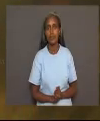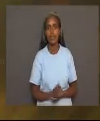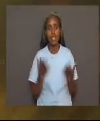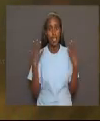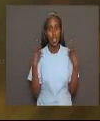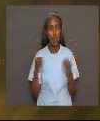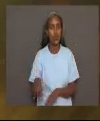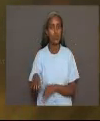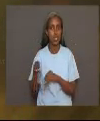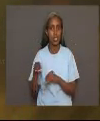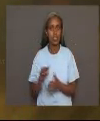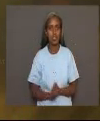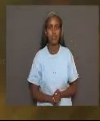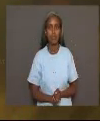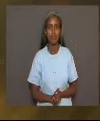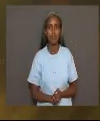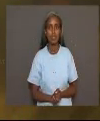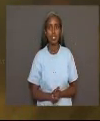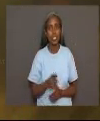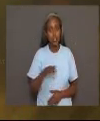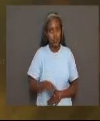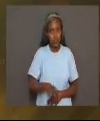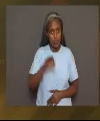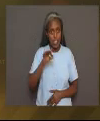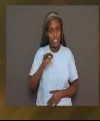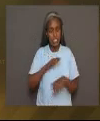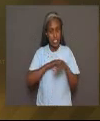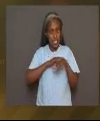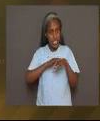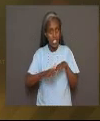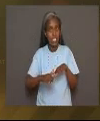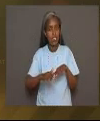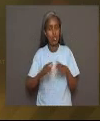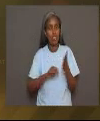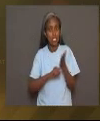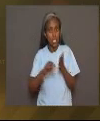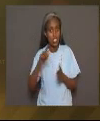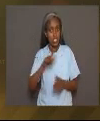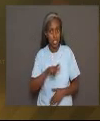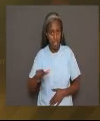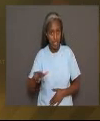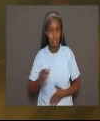Hello, students. Did you find the gradient of the tangent line?